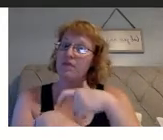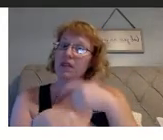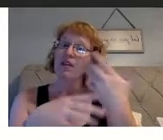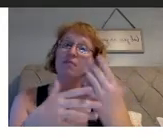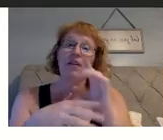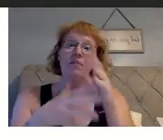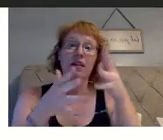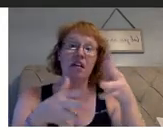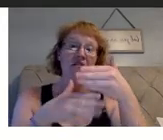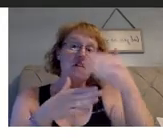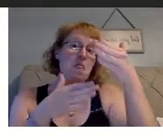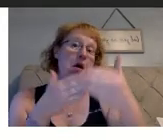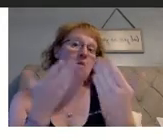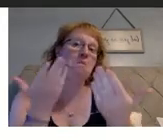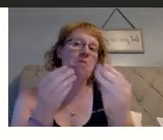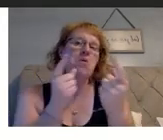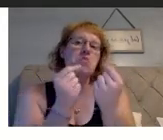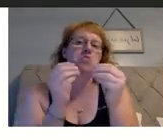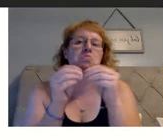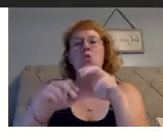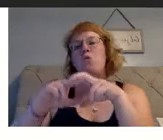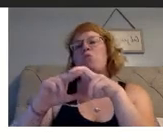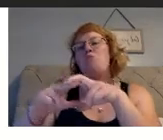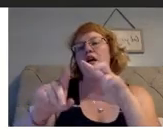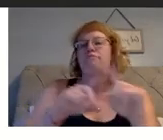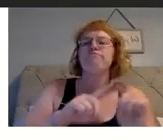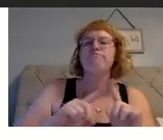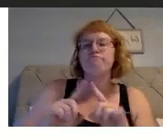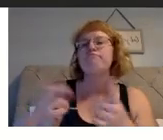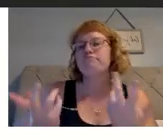at the end, they might be able to do more rides.